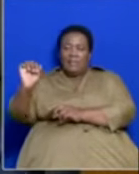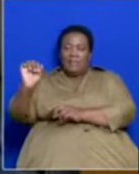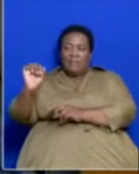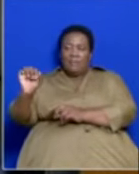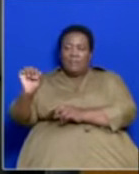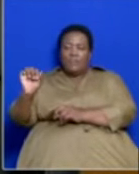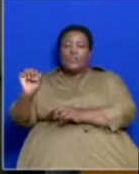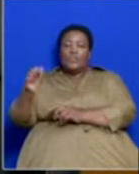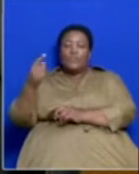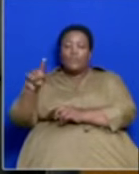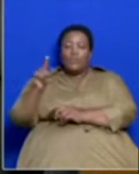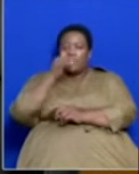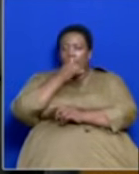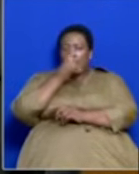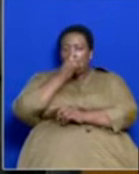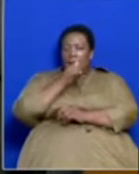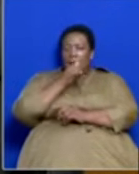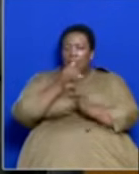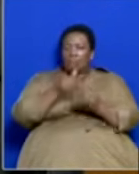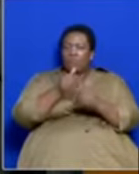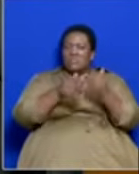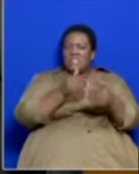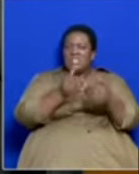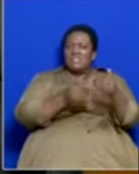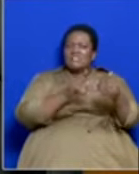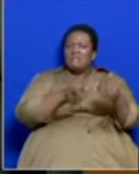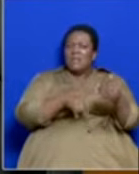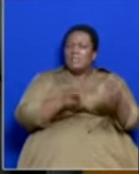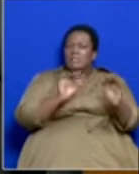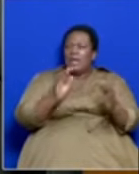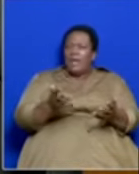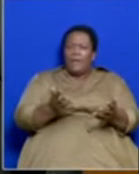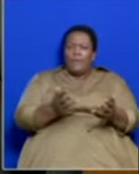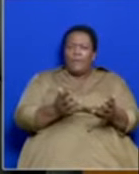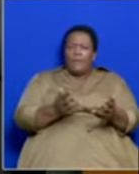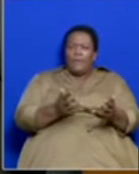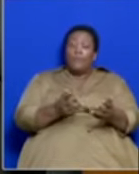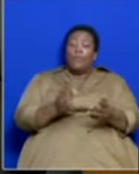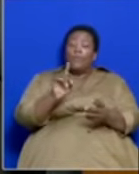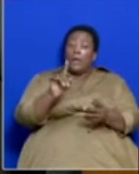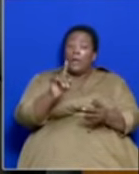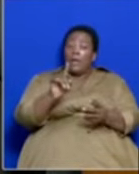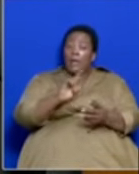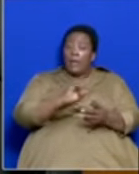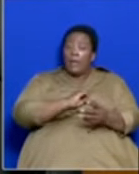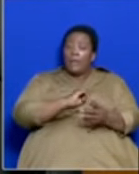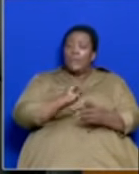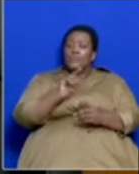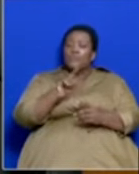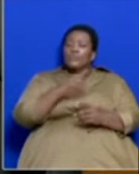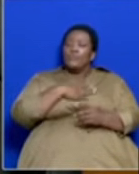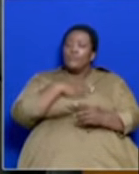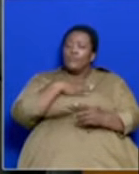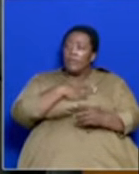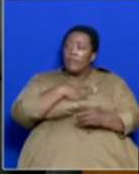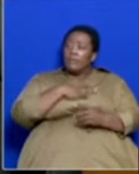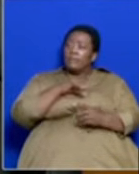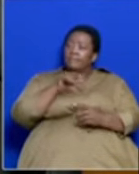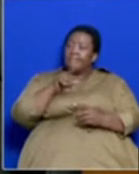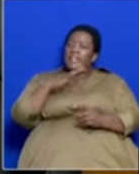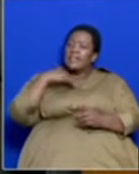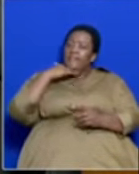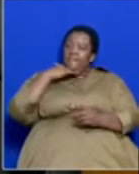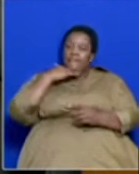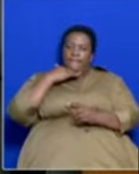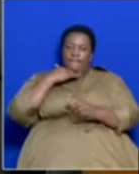process. If, on what you have done, you are of the view that enough is